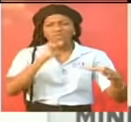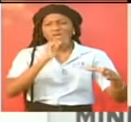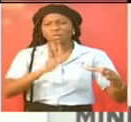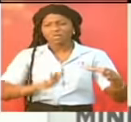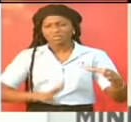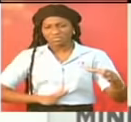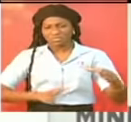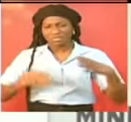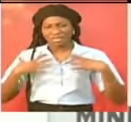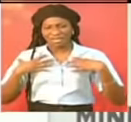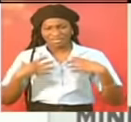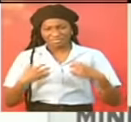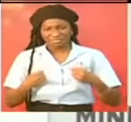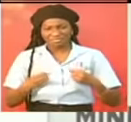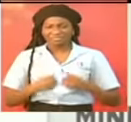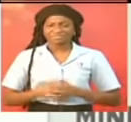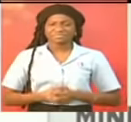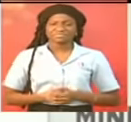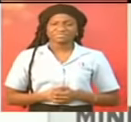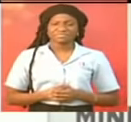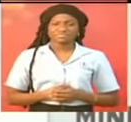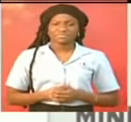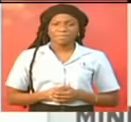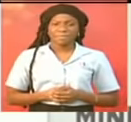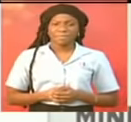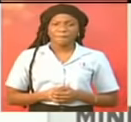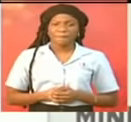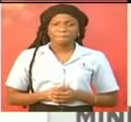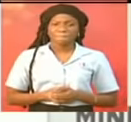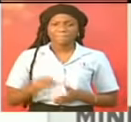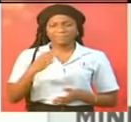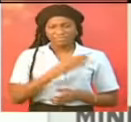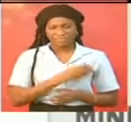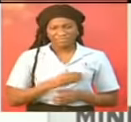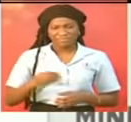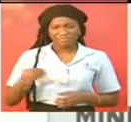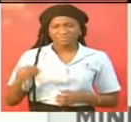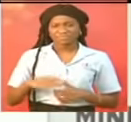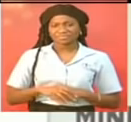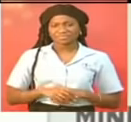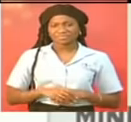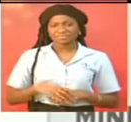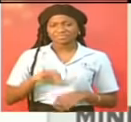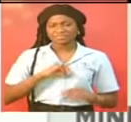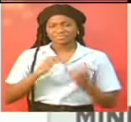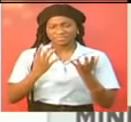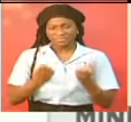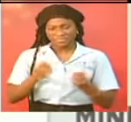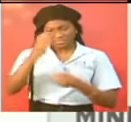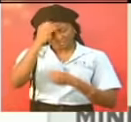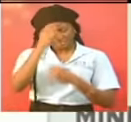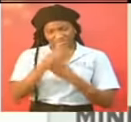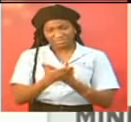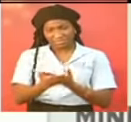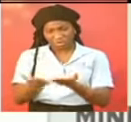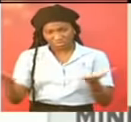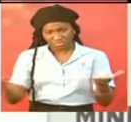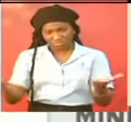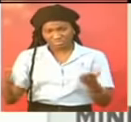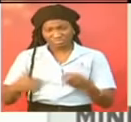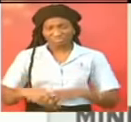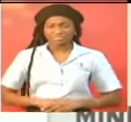I was not, of course, present at the deliberations, but I want to reassure the public first and foremost, regardless for the